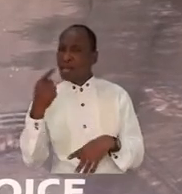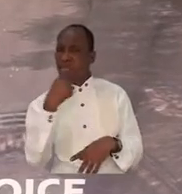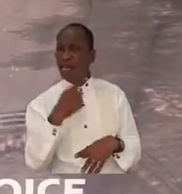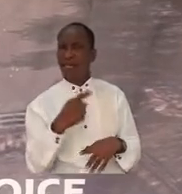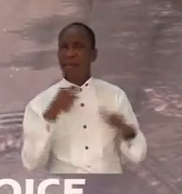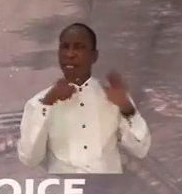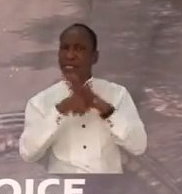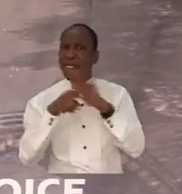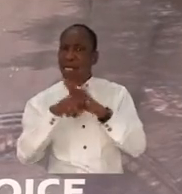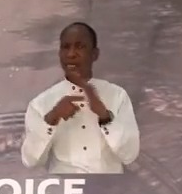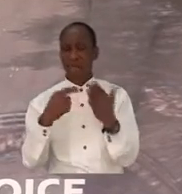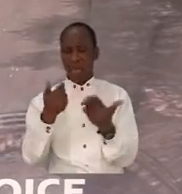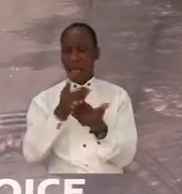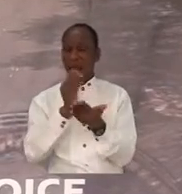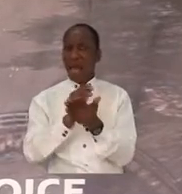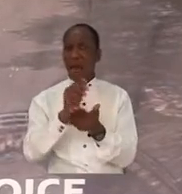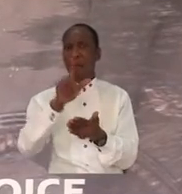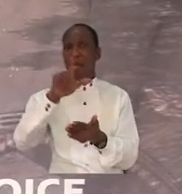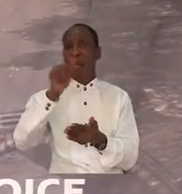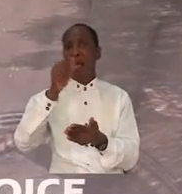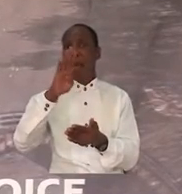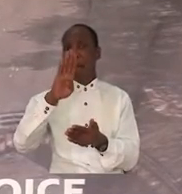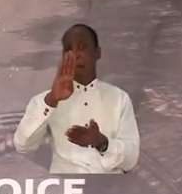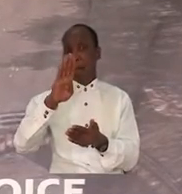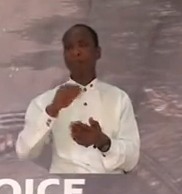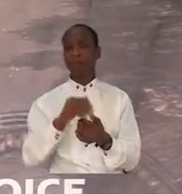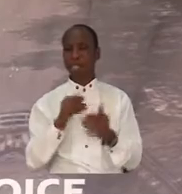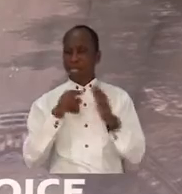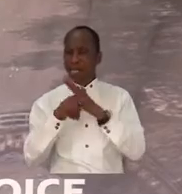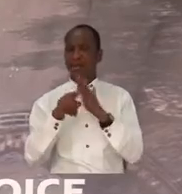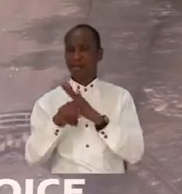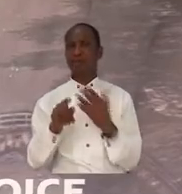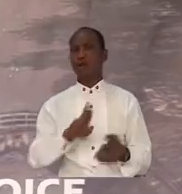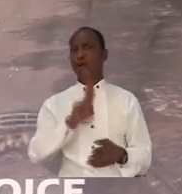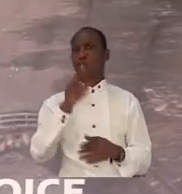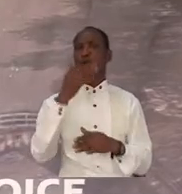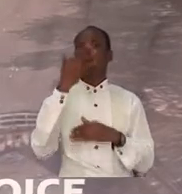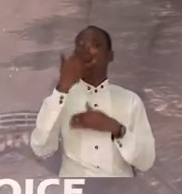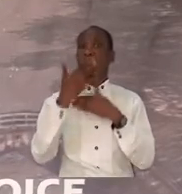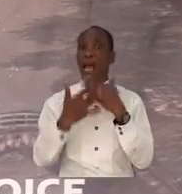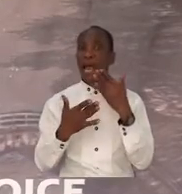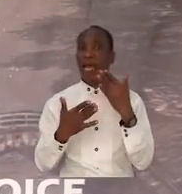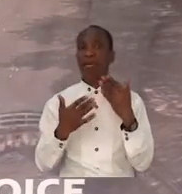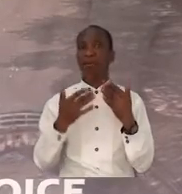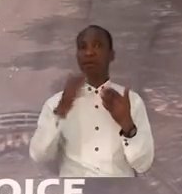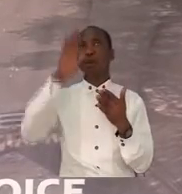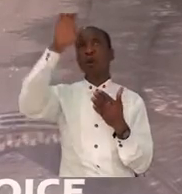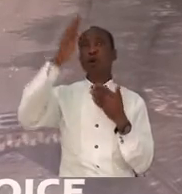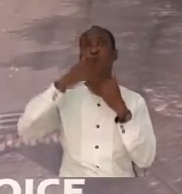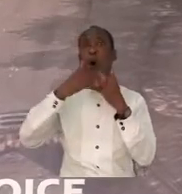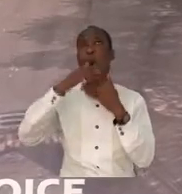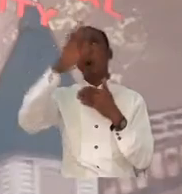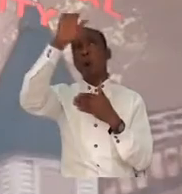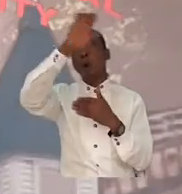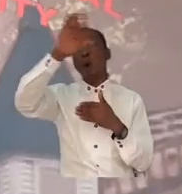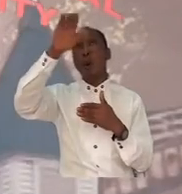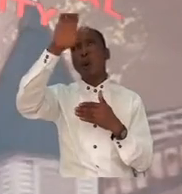killed a lamb or a goat of 1 year old, they should paint the